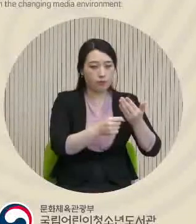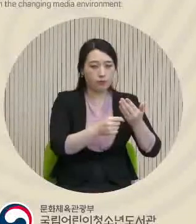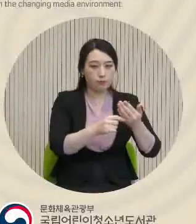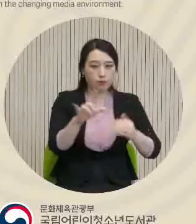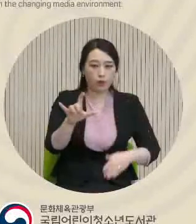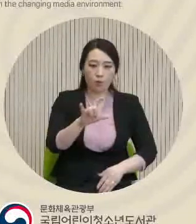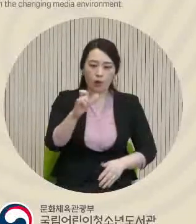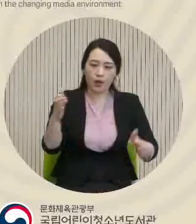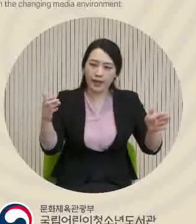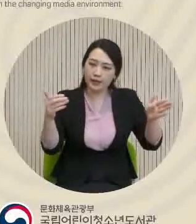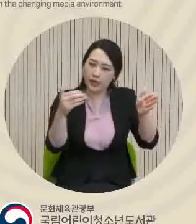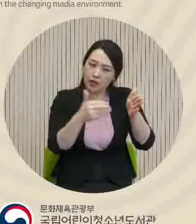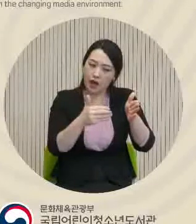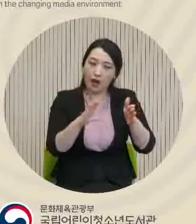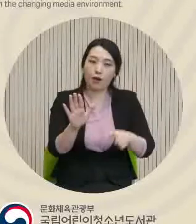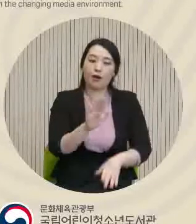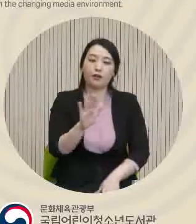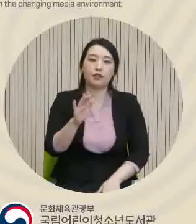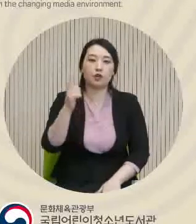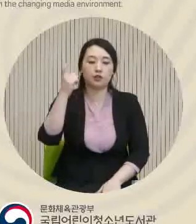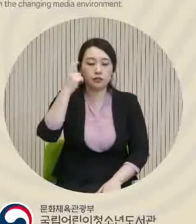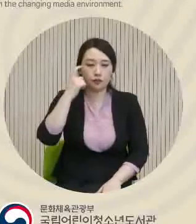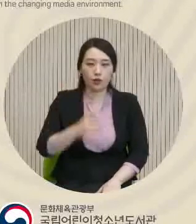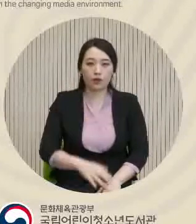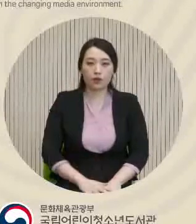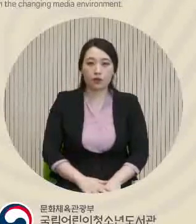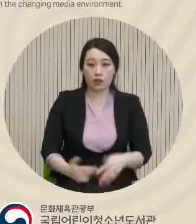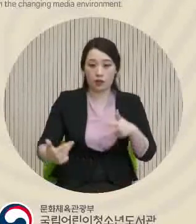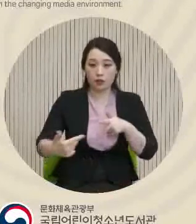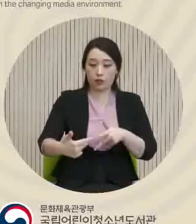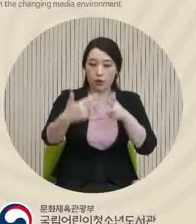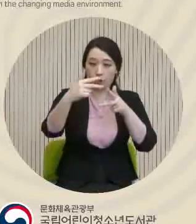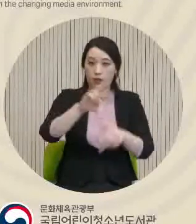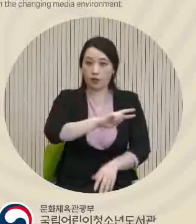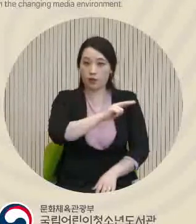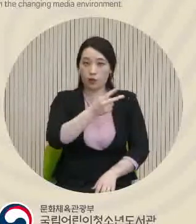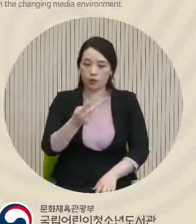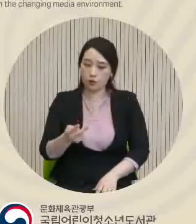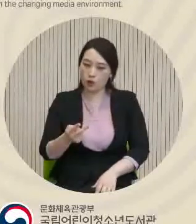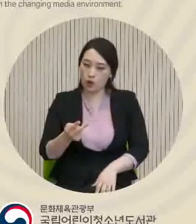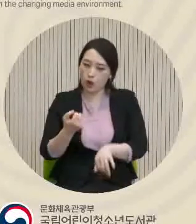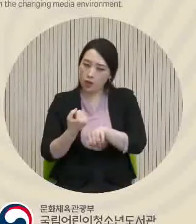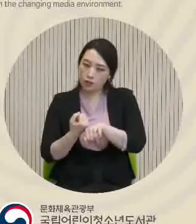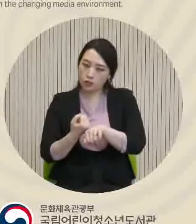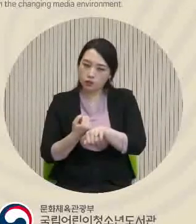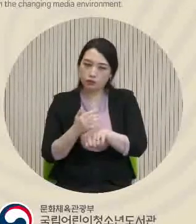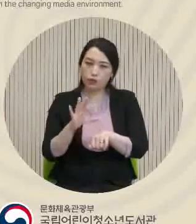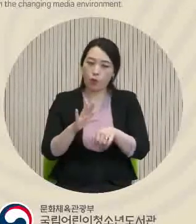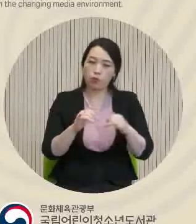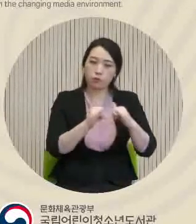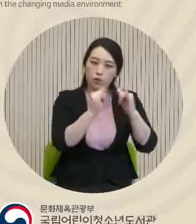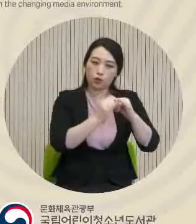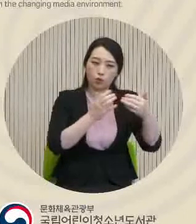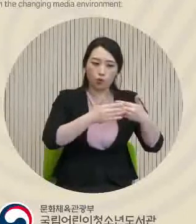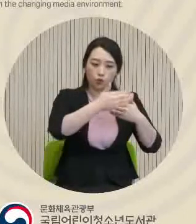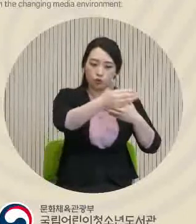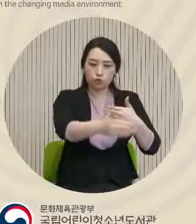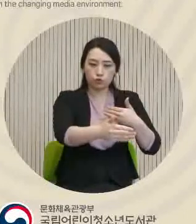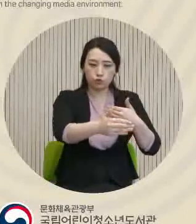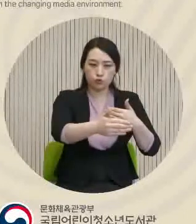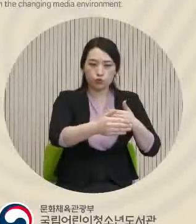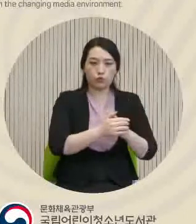we have to ponder what we are going to do in consideration of the possibility that the pandemic will never